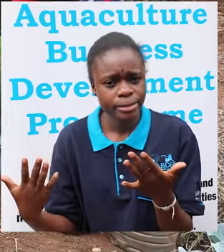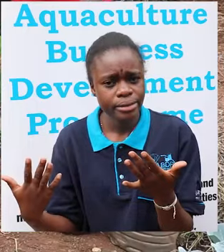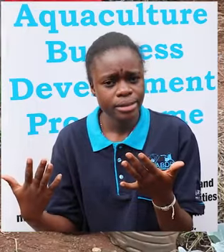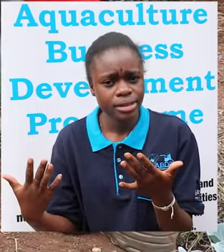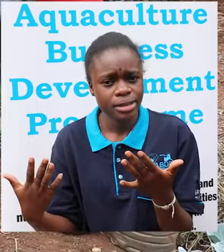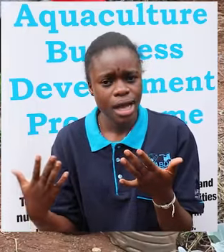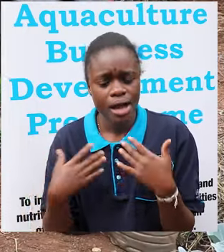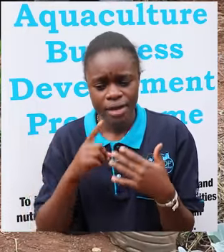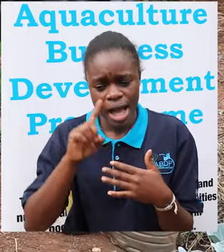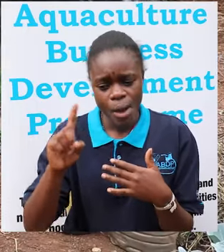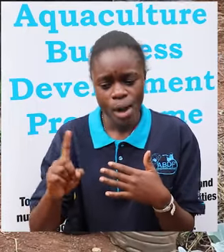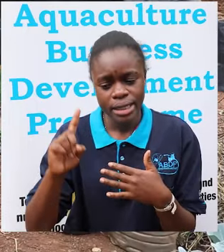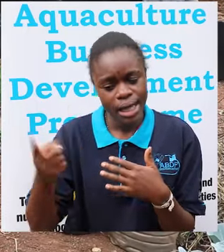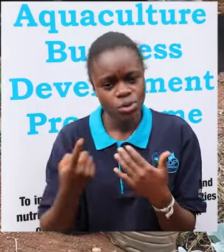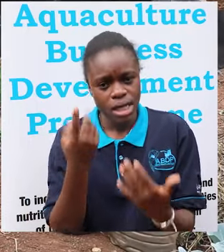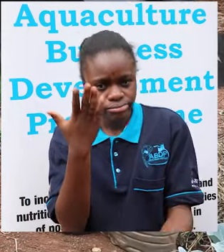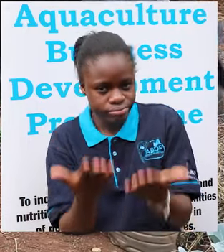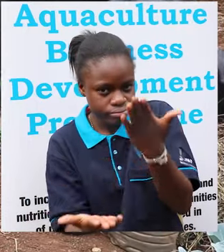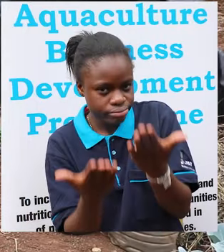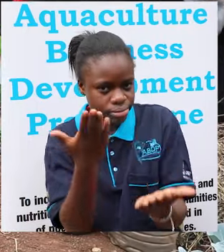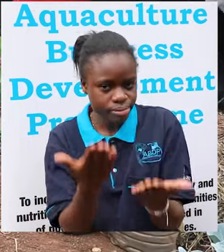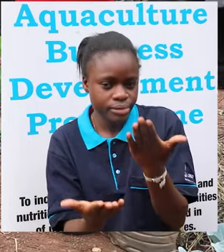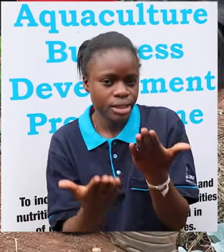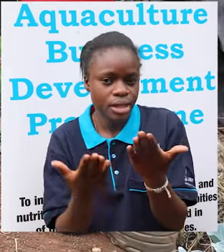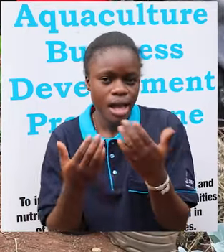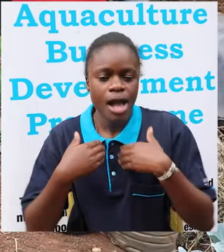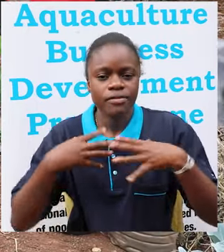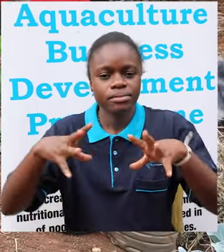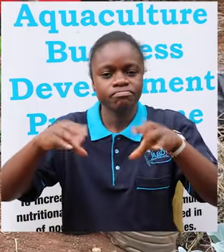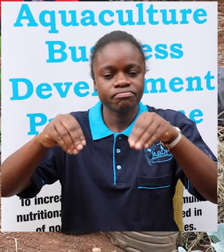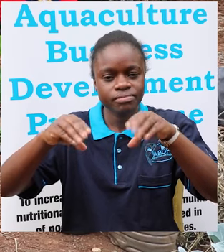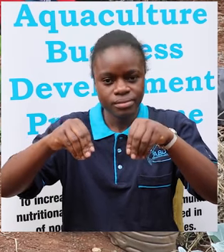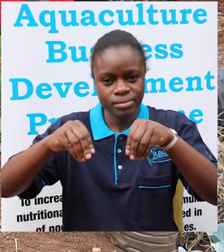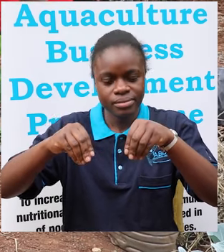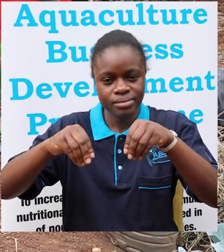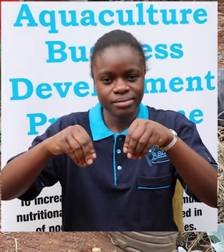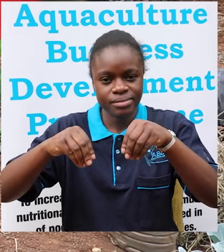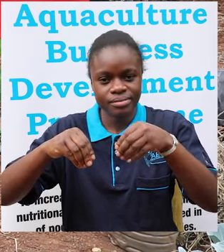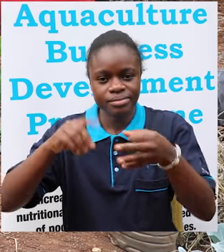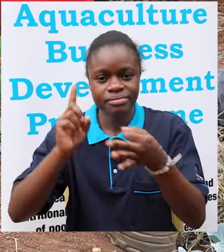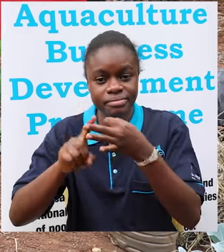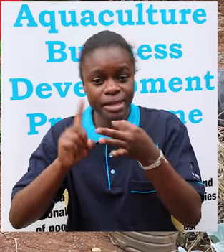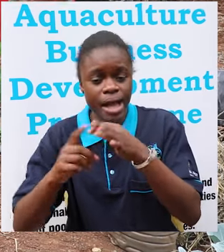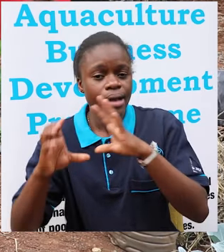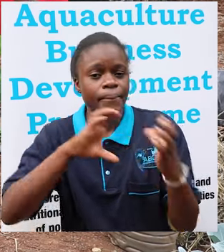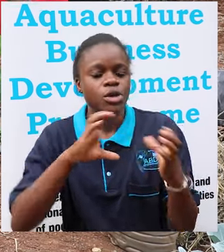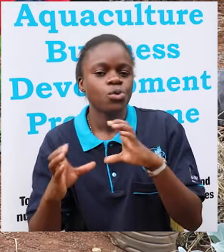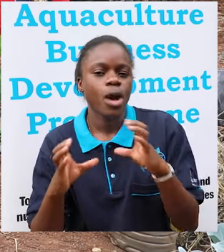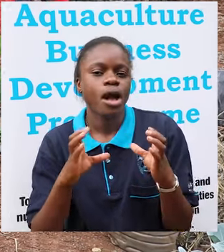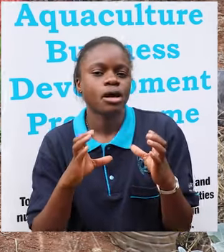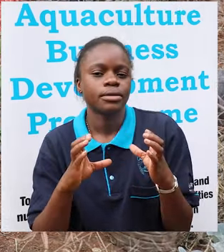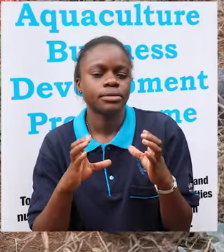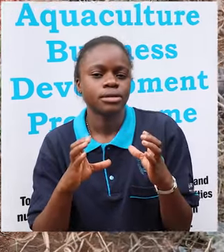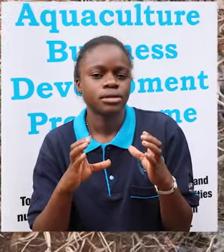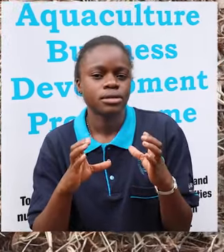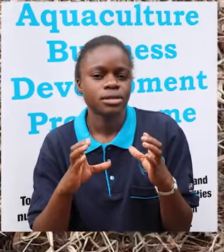polythene paper, that is 1,000 gauge. We shall need soil, and then we shall need